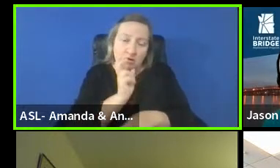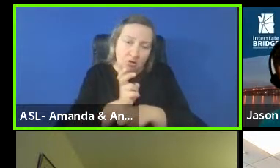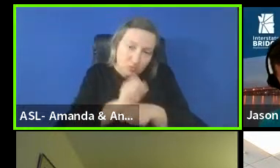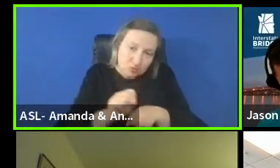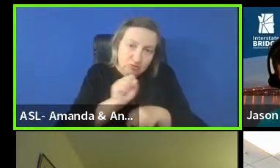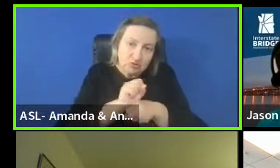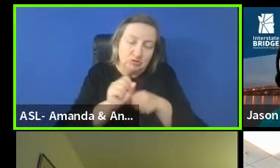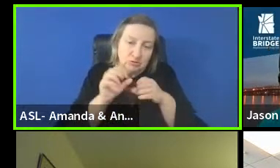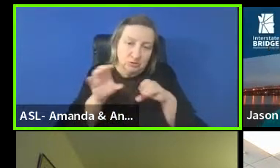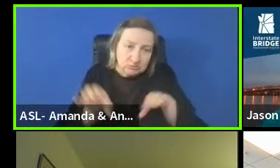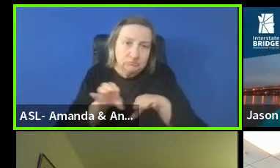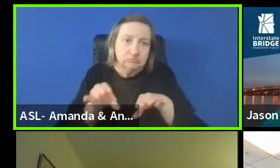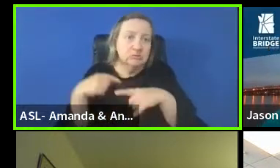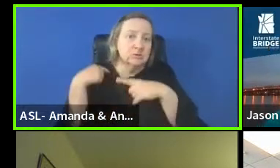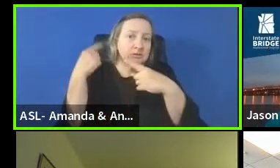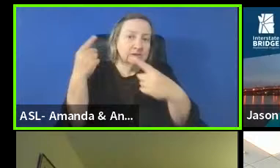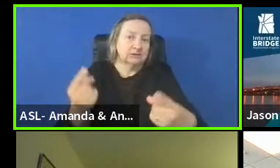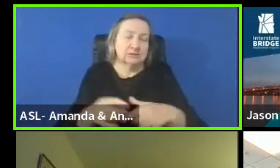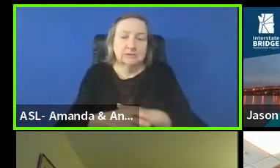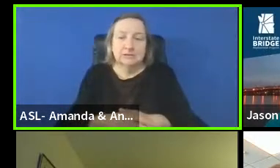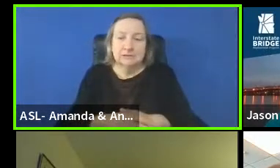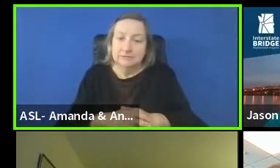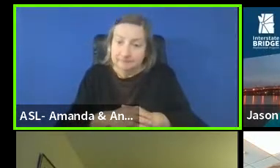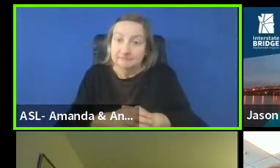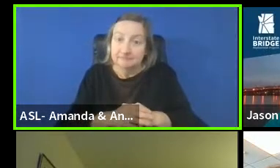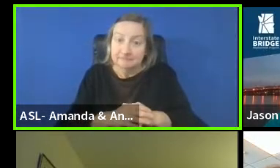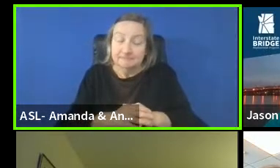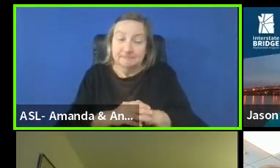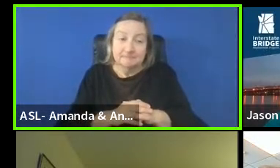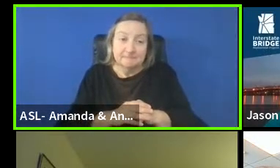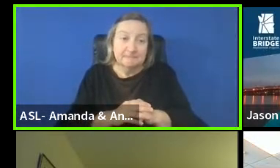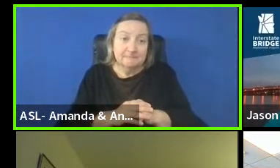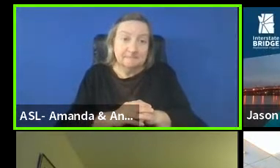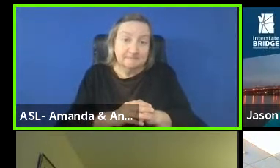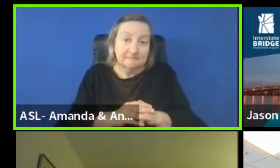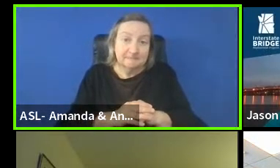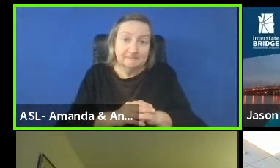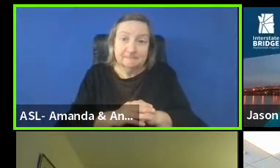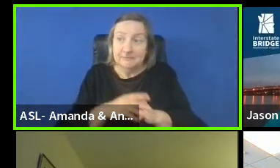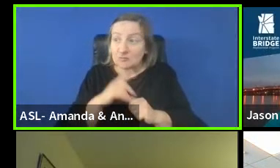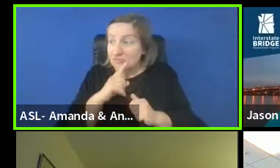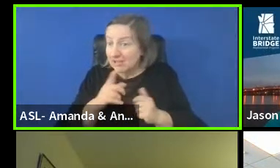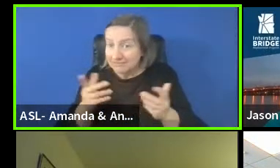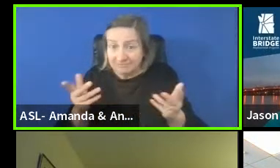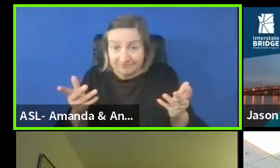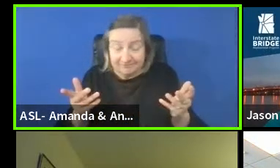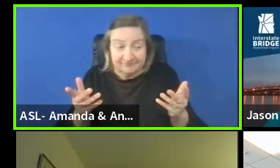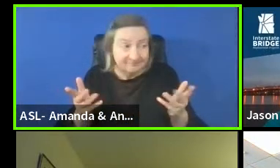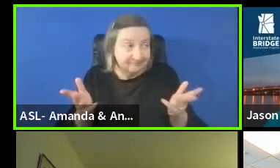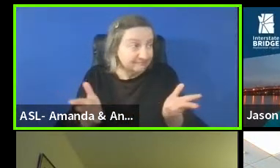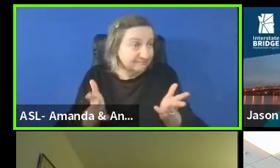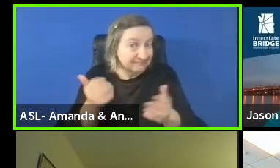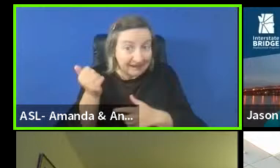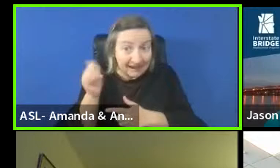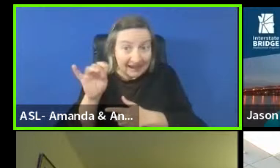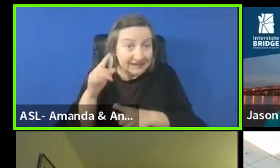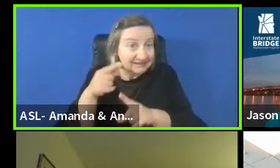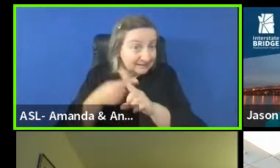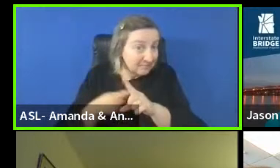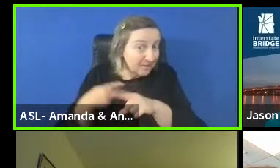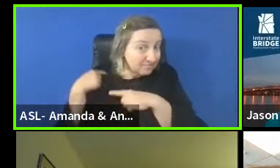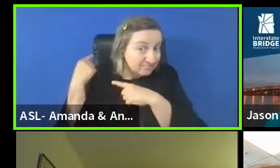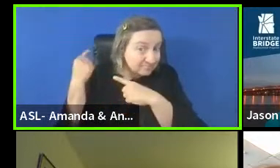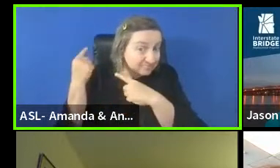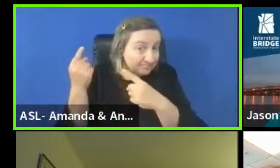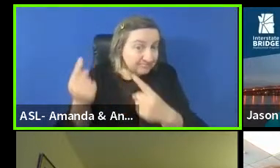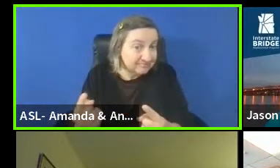in. I said, it's been, what is it, 18 months